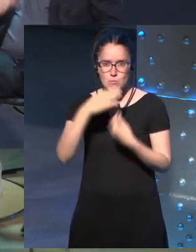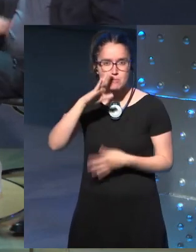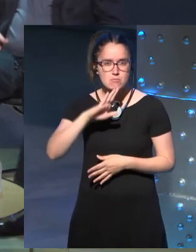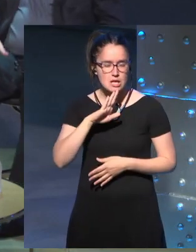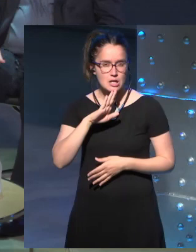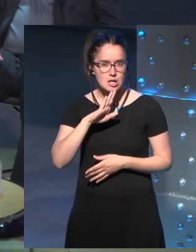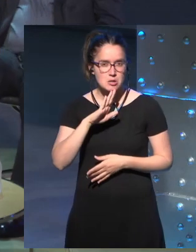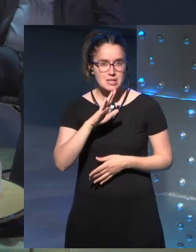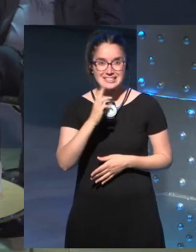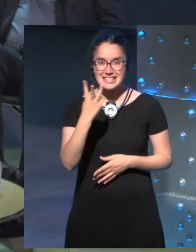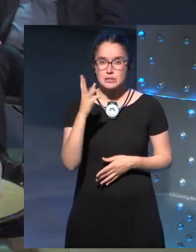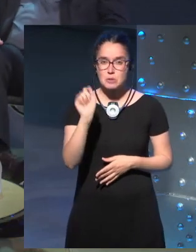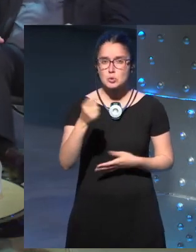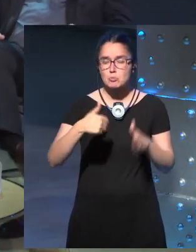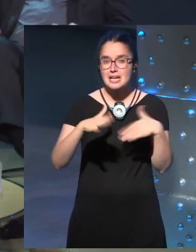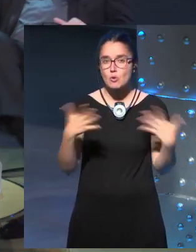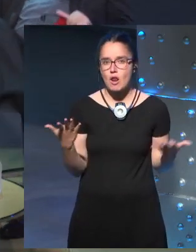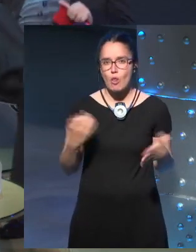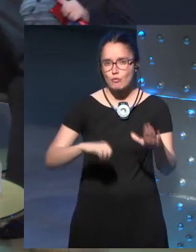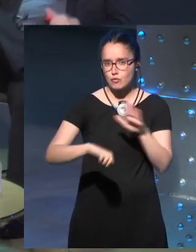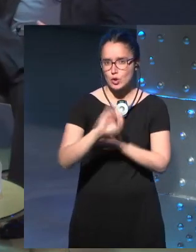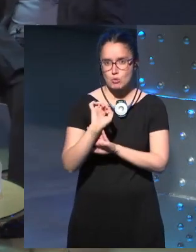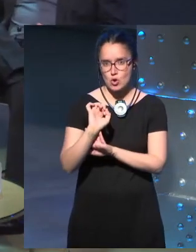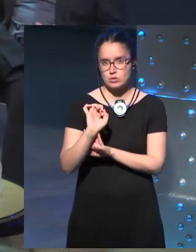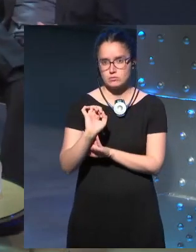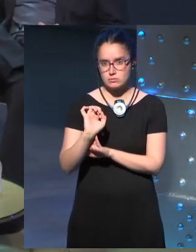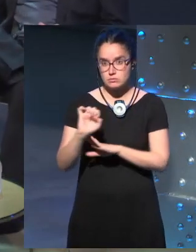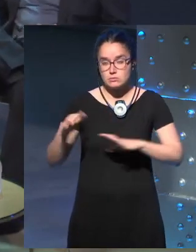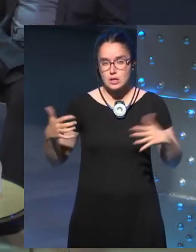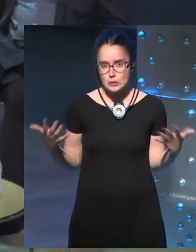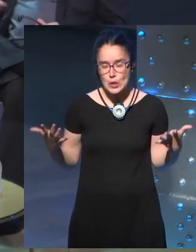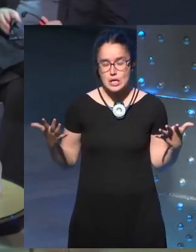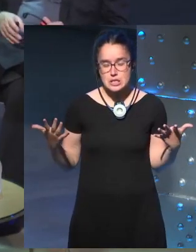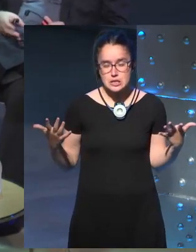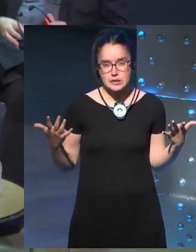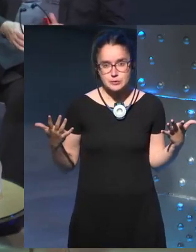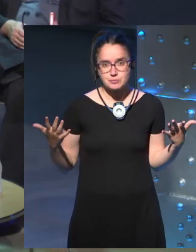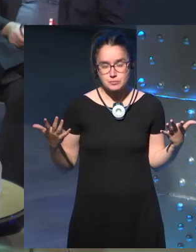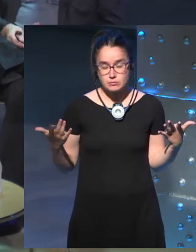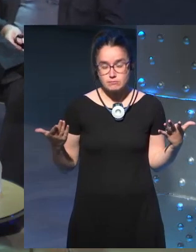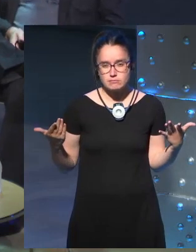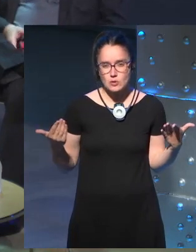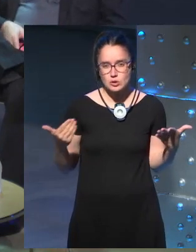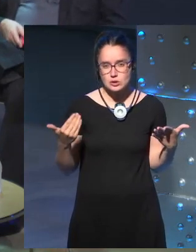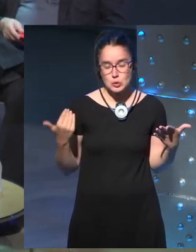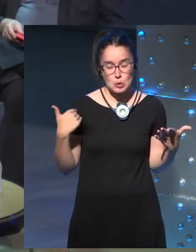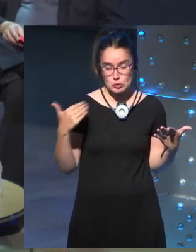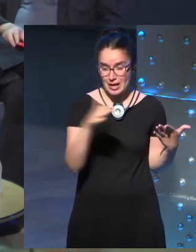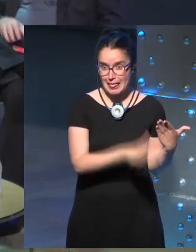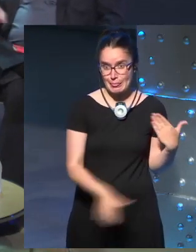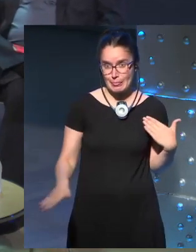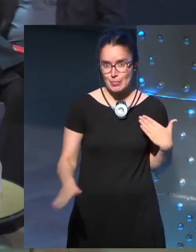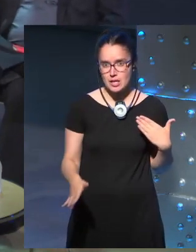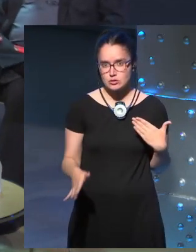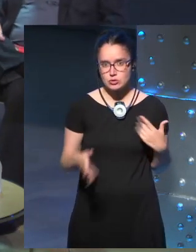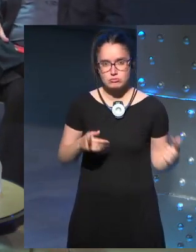3 minutes was football. And as a young child, I was equal to him if I knew what I was